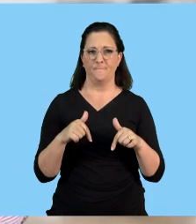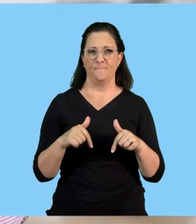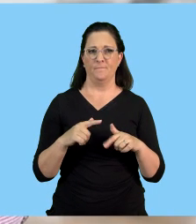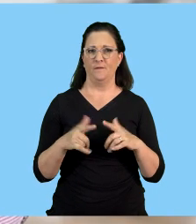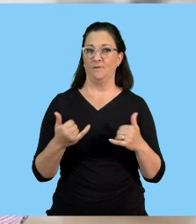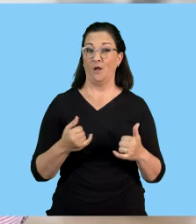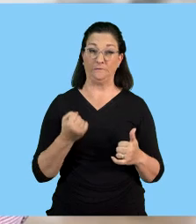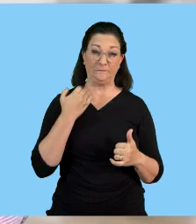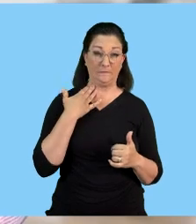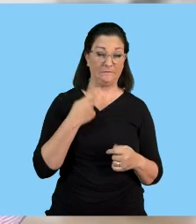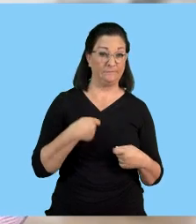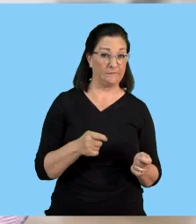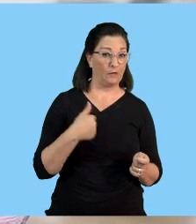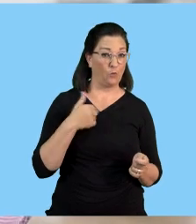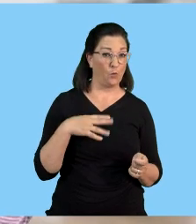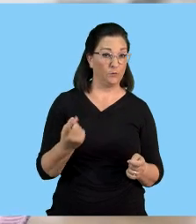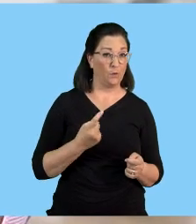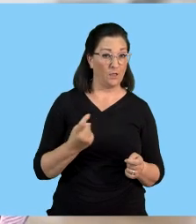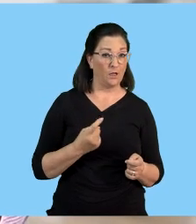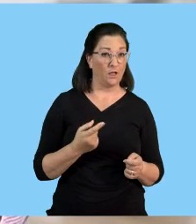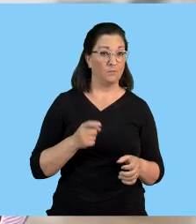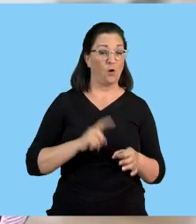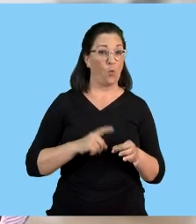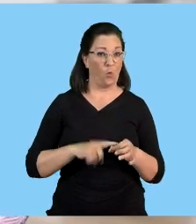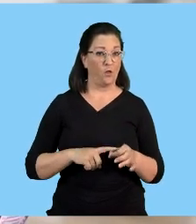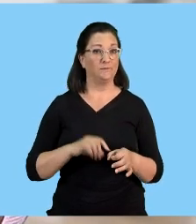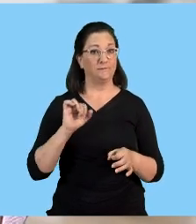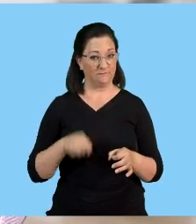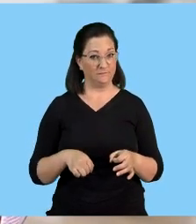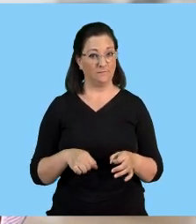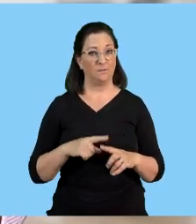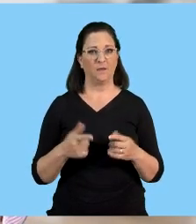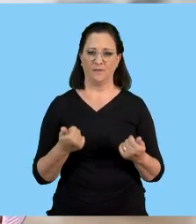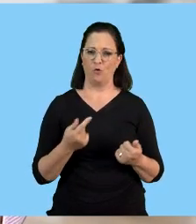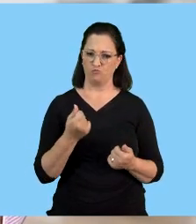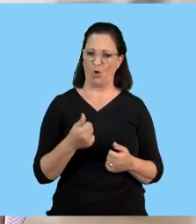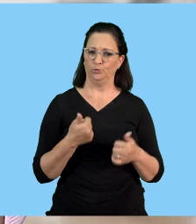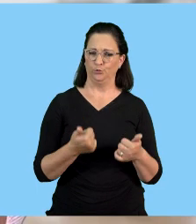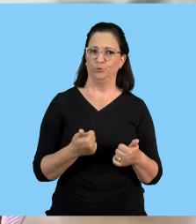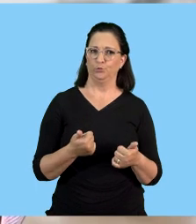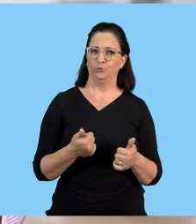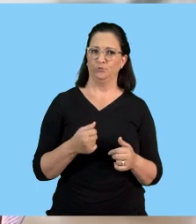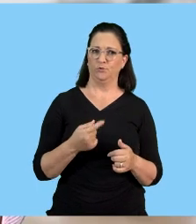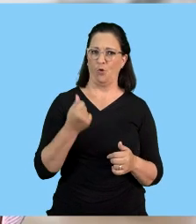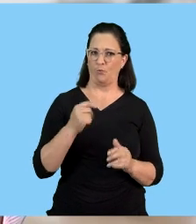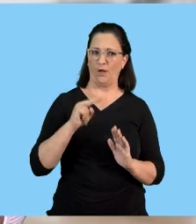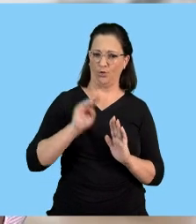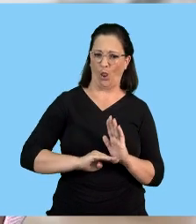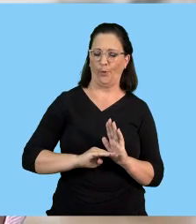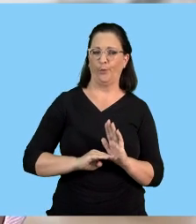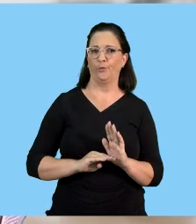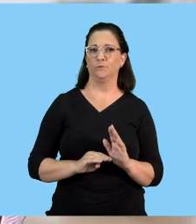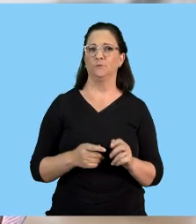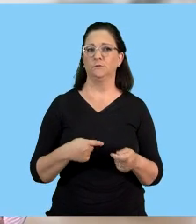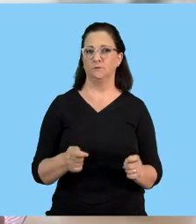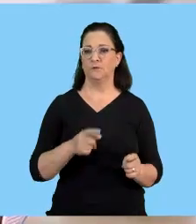business that is selling expensive products if we are here and we are offering quality products, yet at a reasonable price or at a reduced price? So